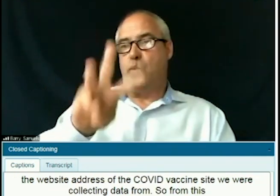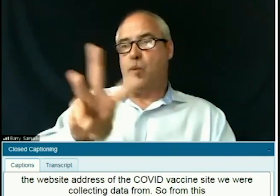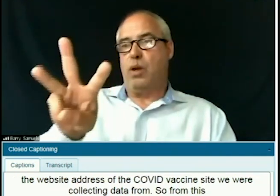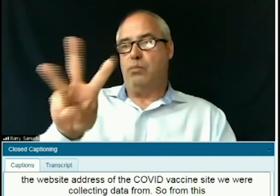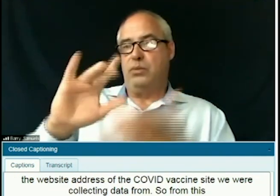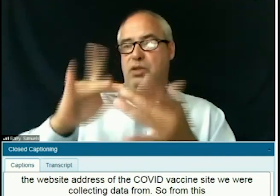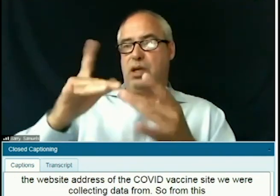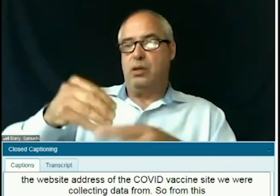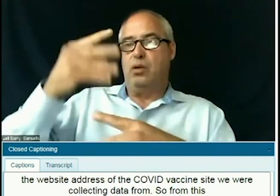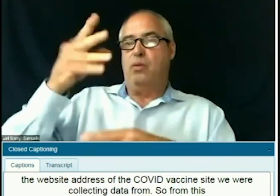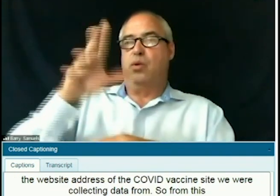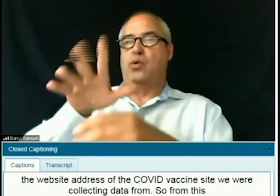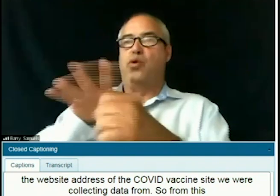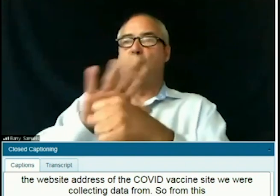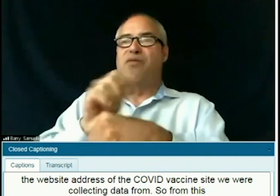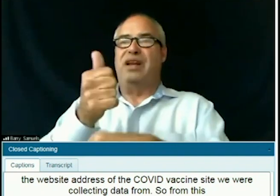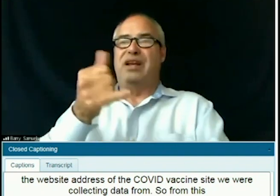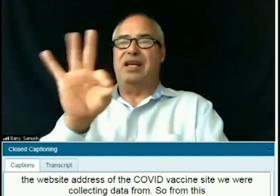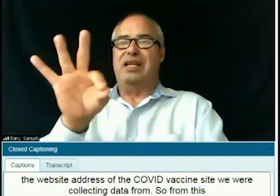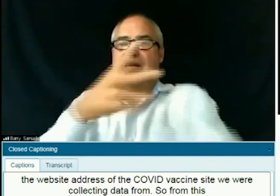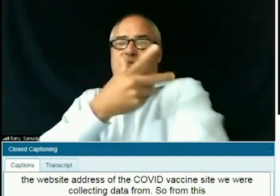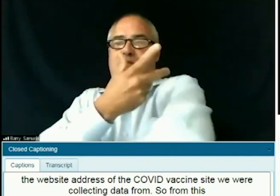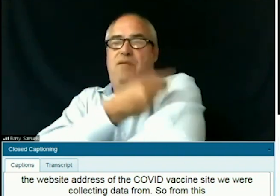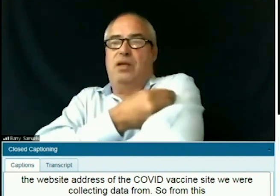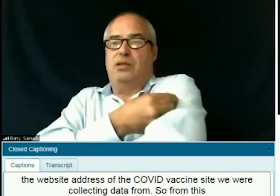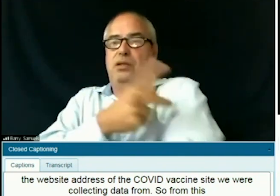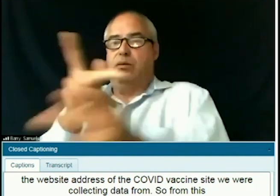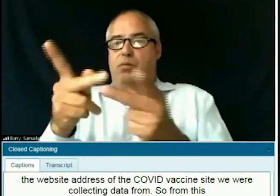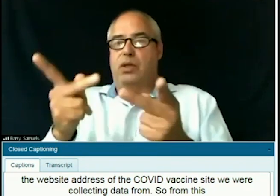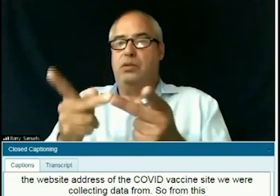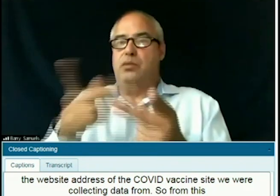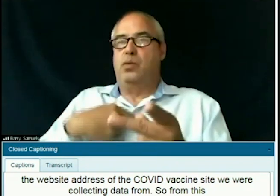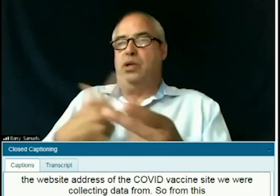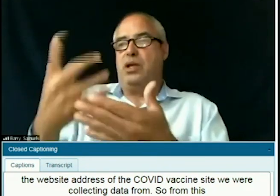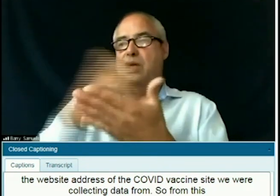COVID vaccine sites we were collecting data from.